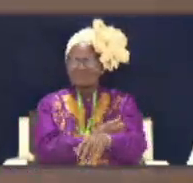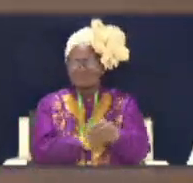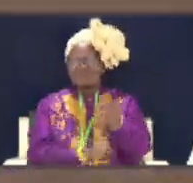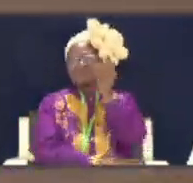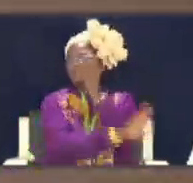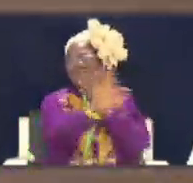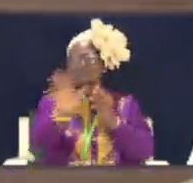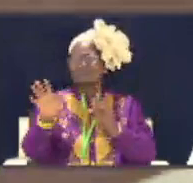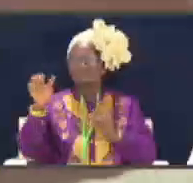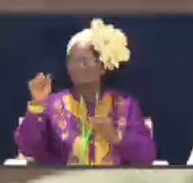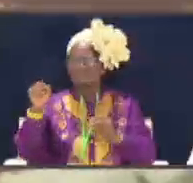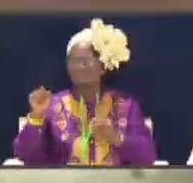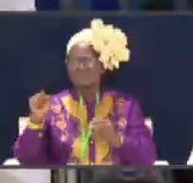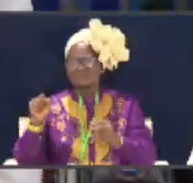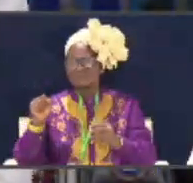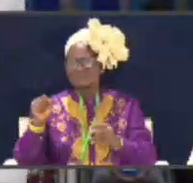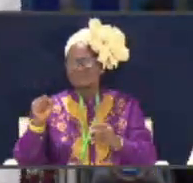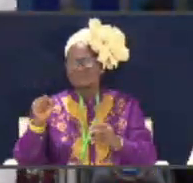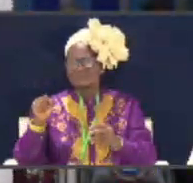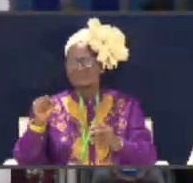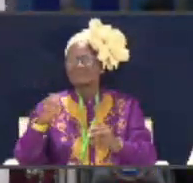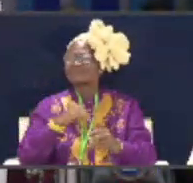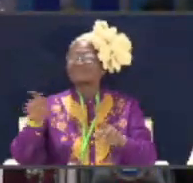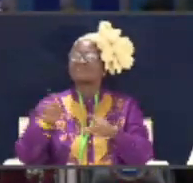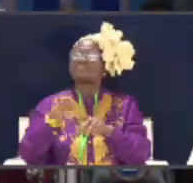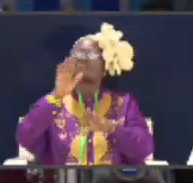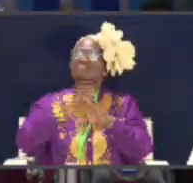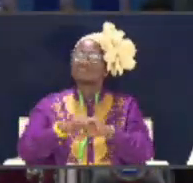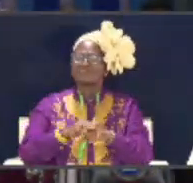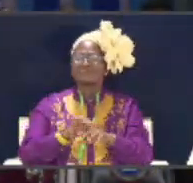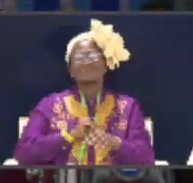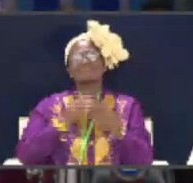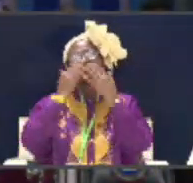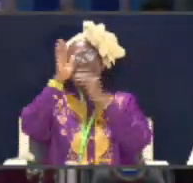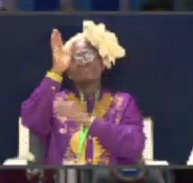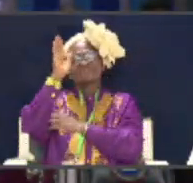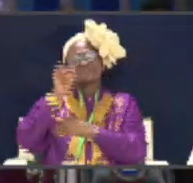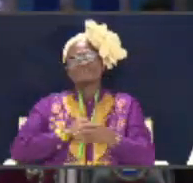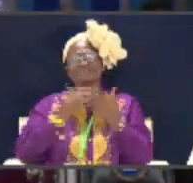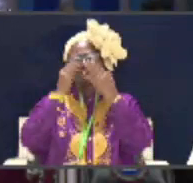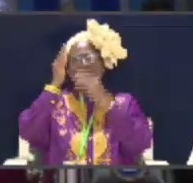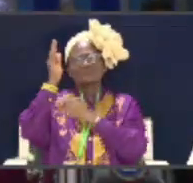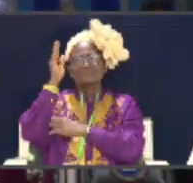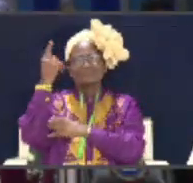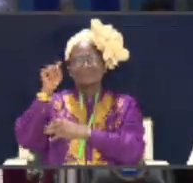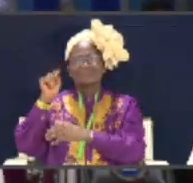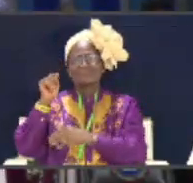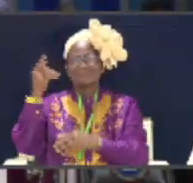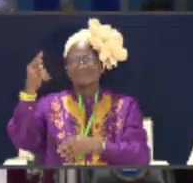resources. I thank God for the choir. I thank God for the ushers.